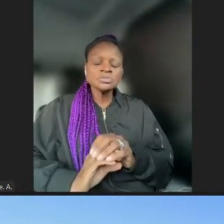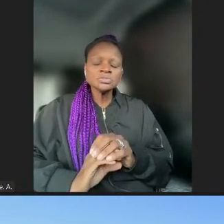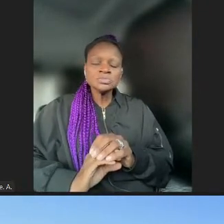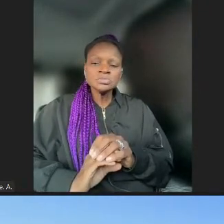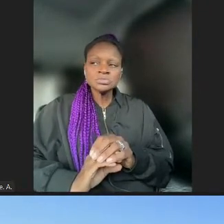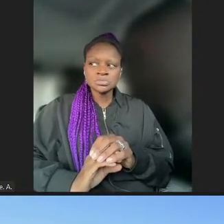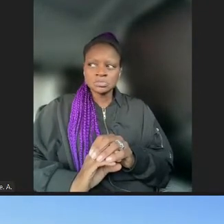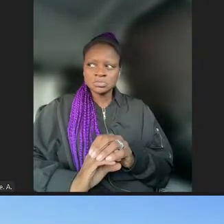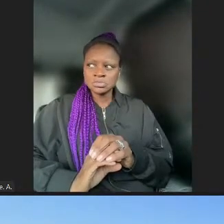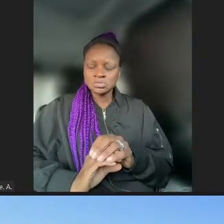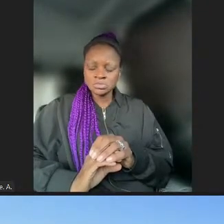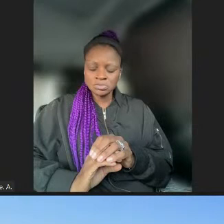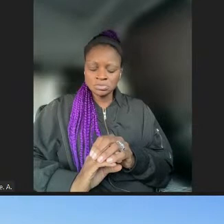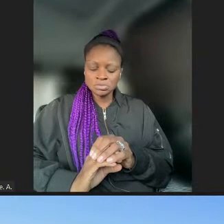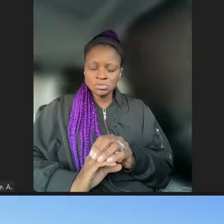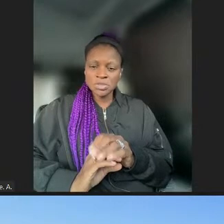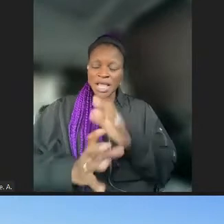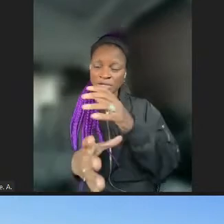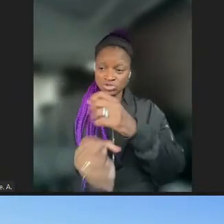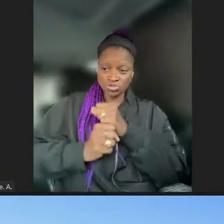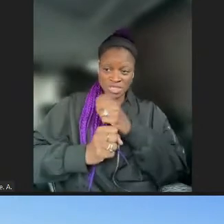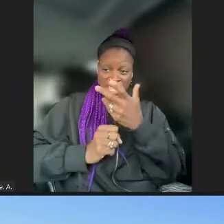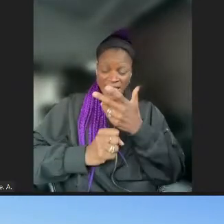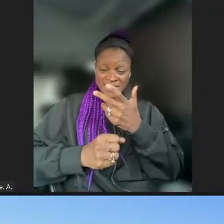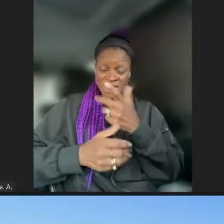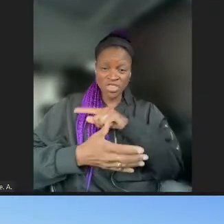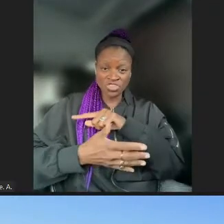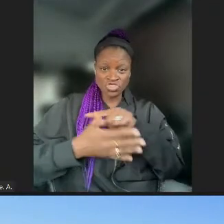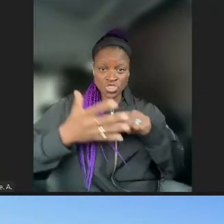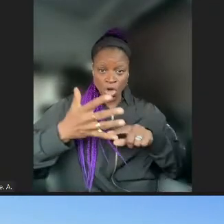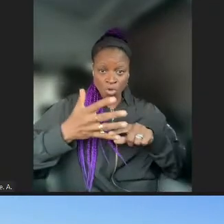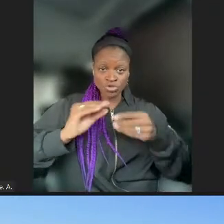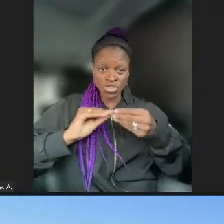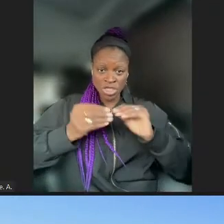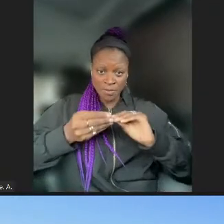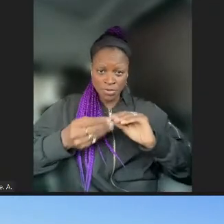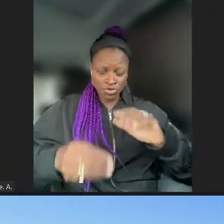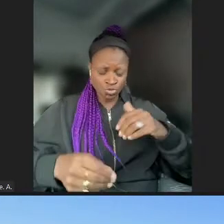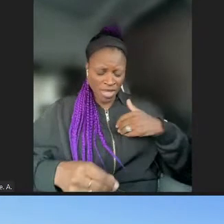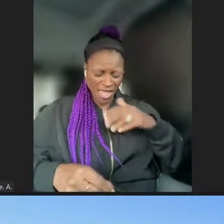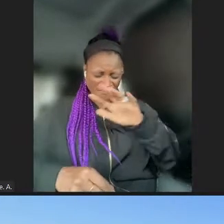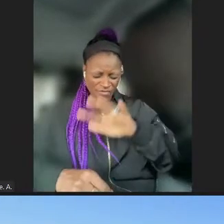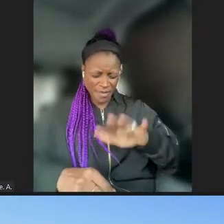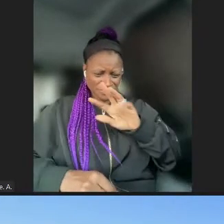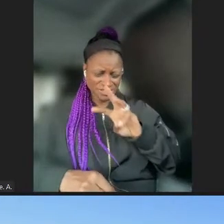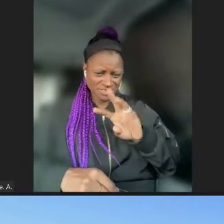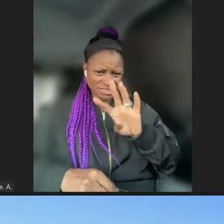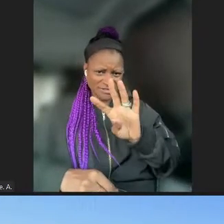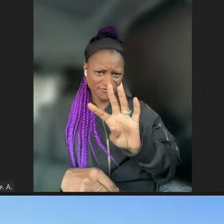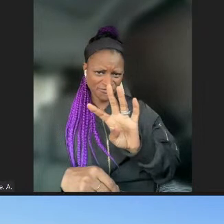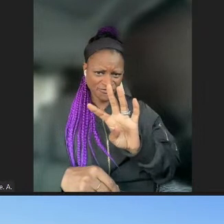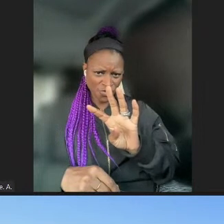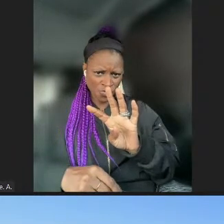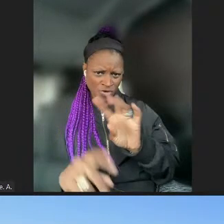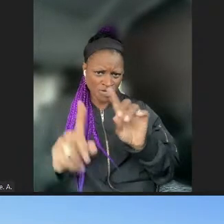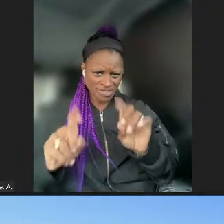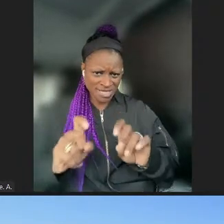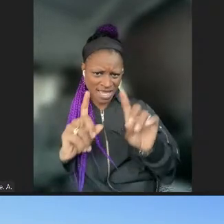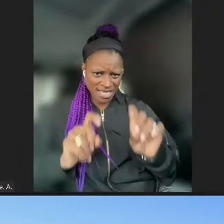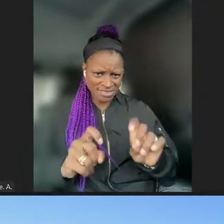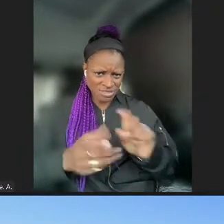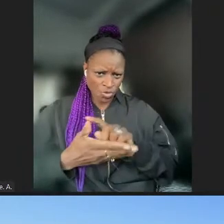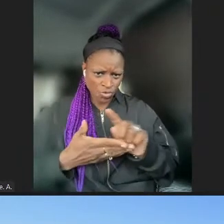So to get those numbers correct, we are doing about 64 a week right now. Is that right? That is